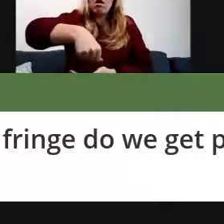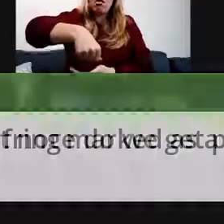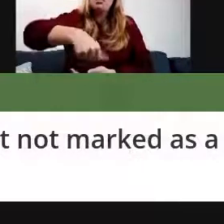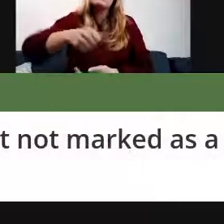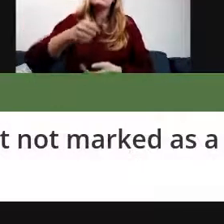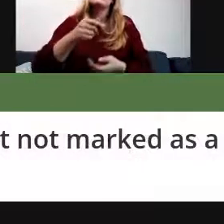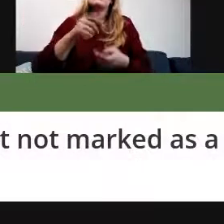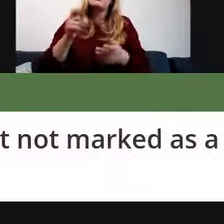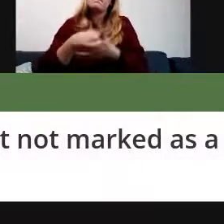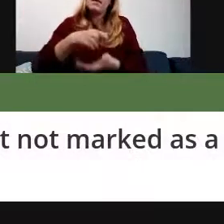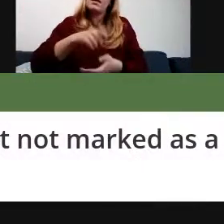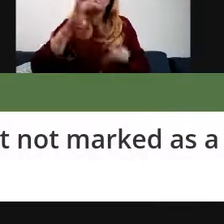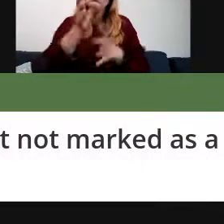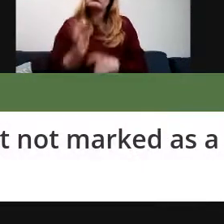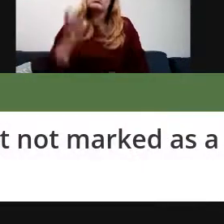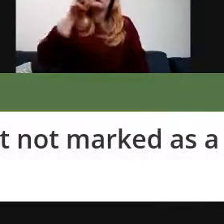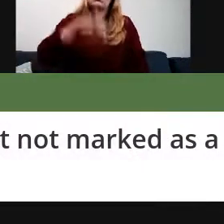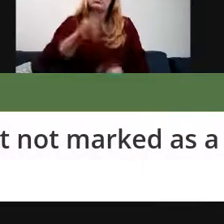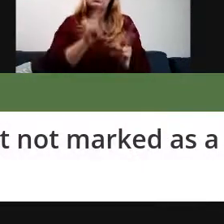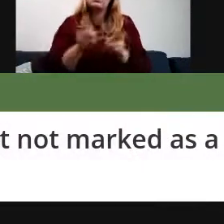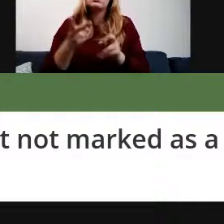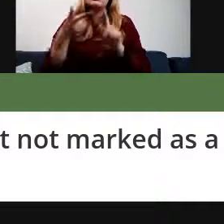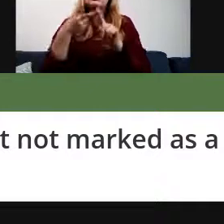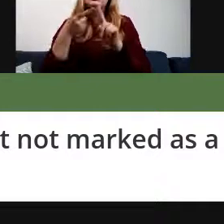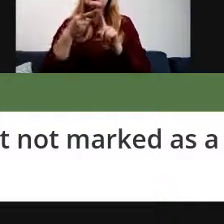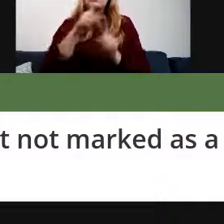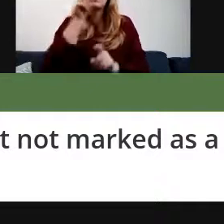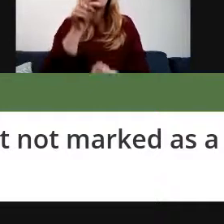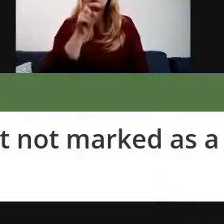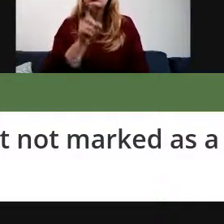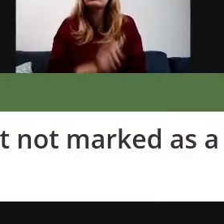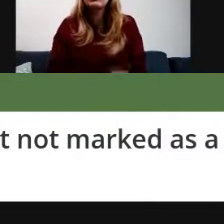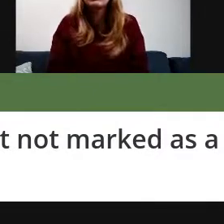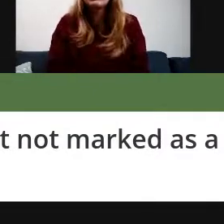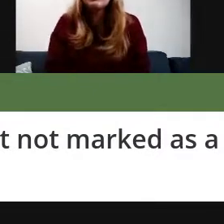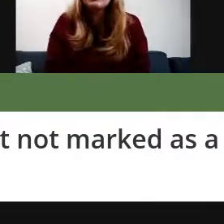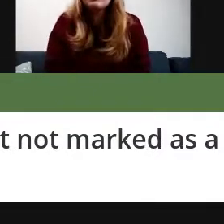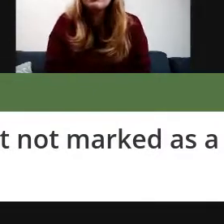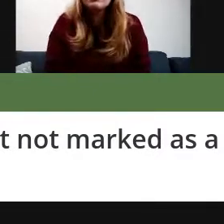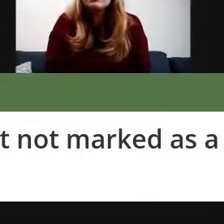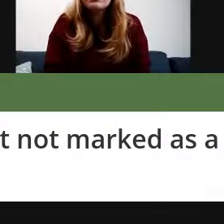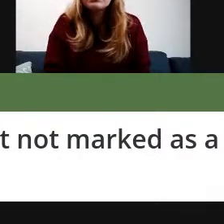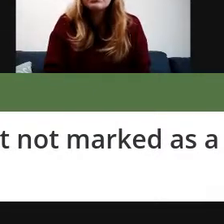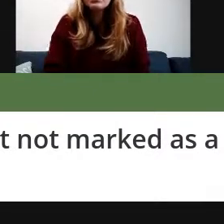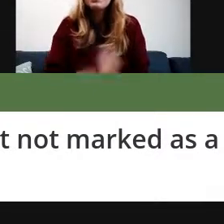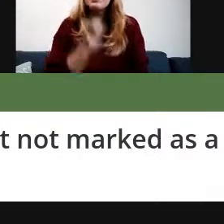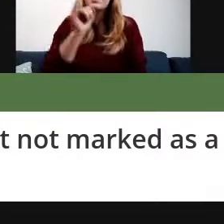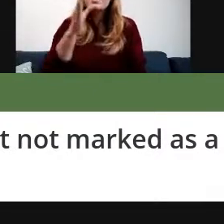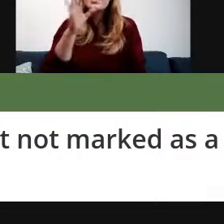Sure. And then this is a second question from Keen again. If there's water on the